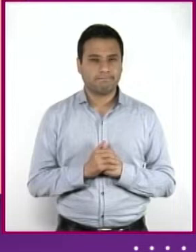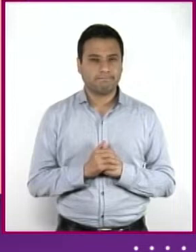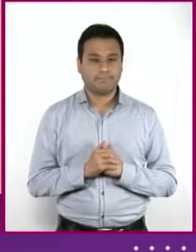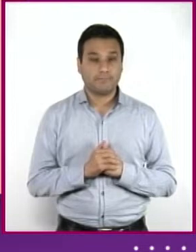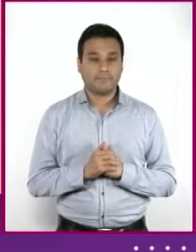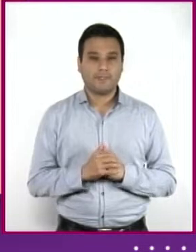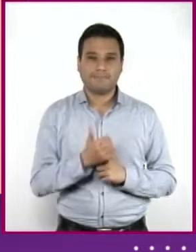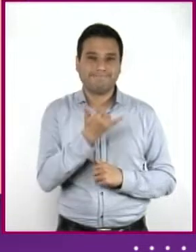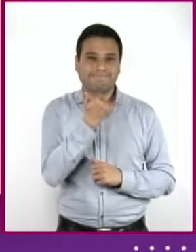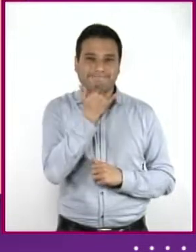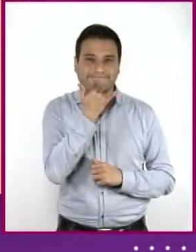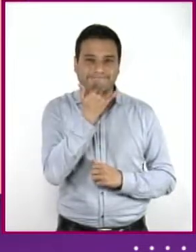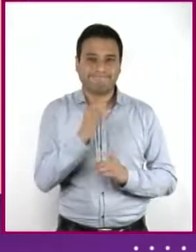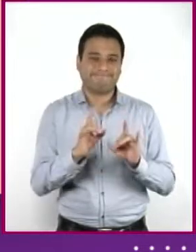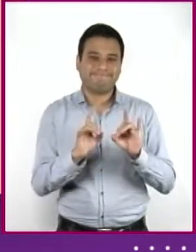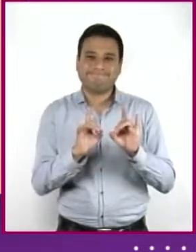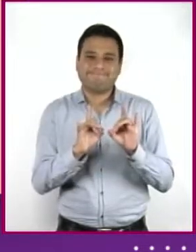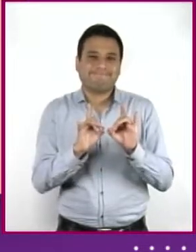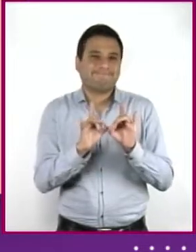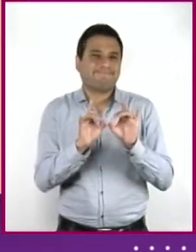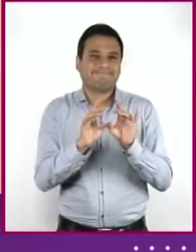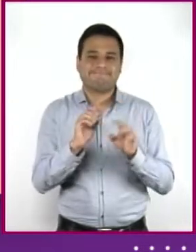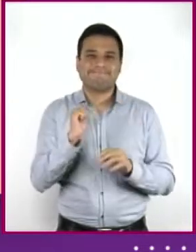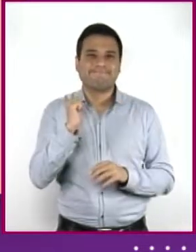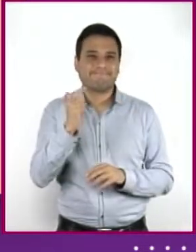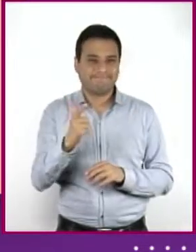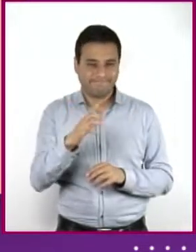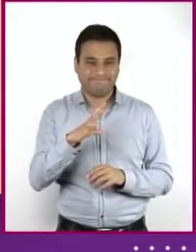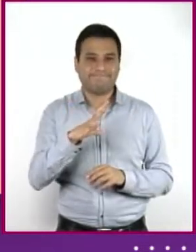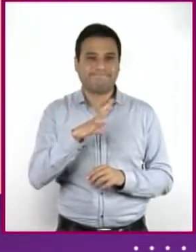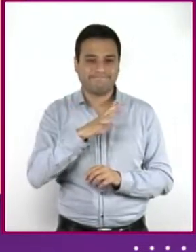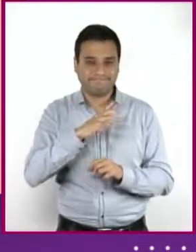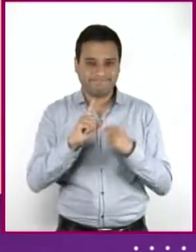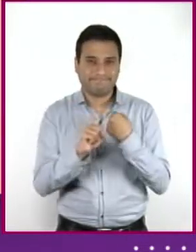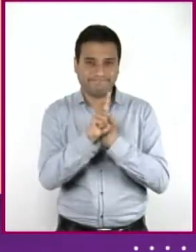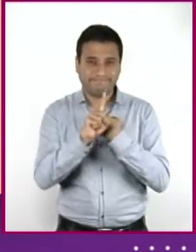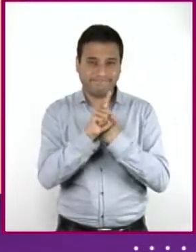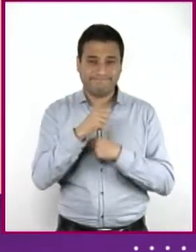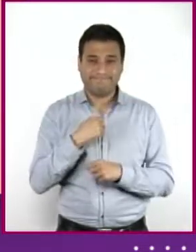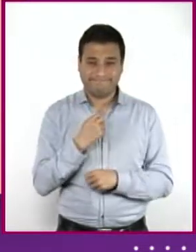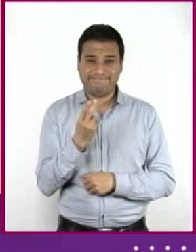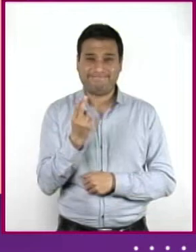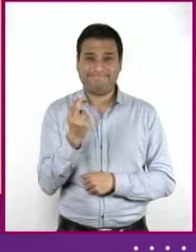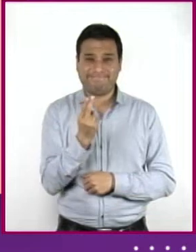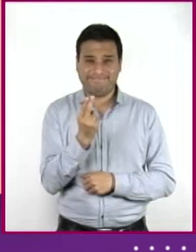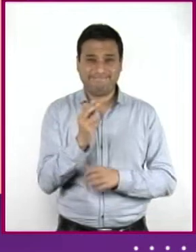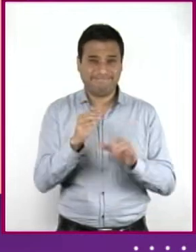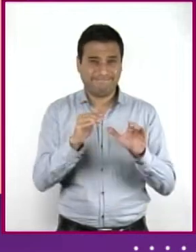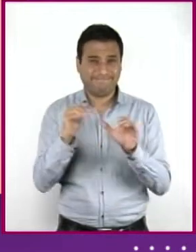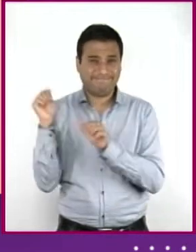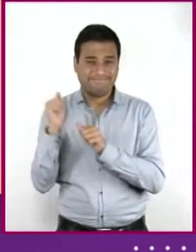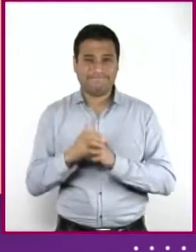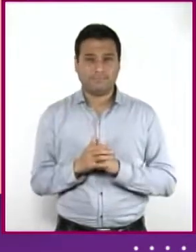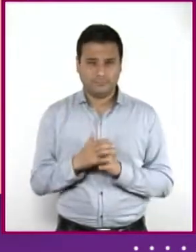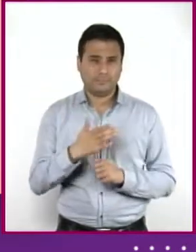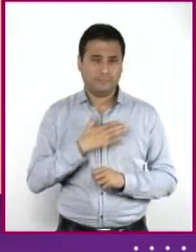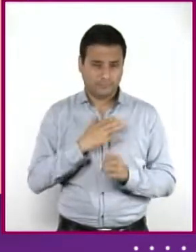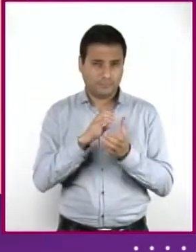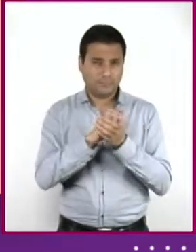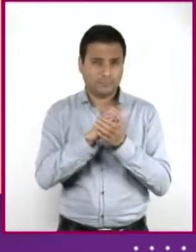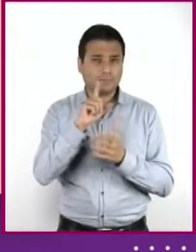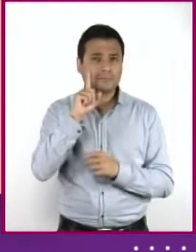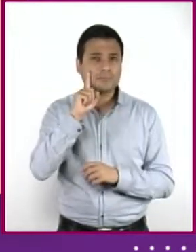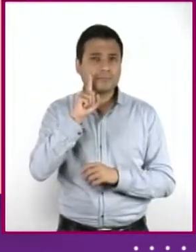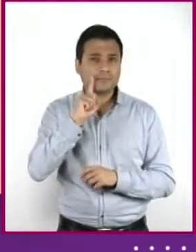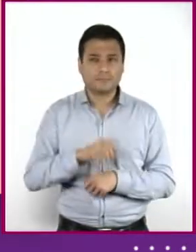I'm sorry, boys. Something came up. Unfortunately, I must leave you. But I'm sure my lovely wife, Jimena,